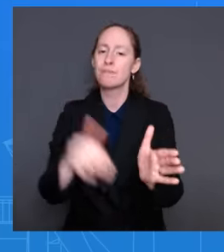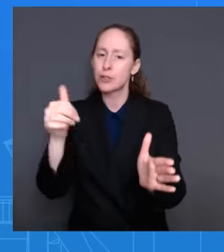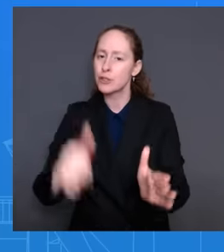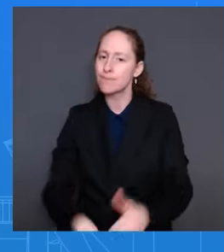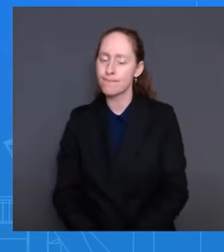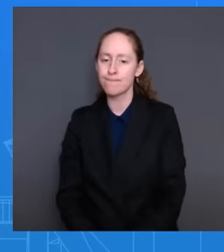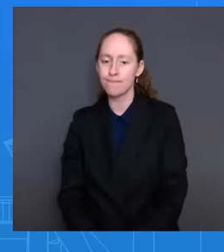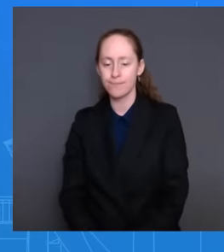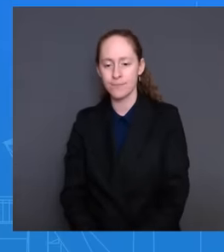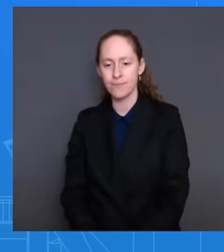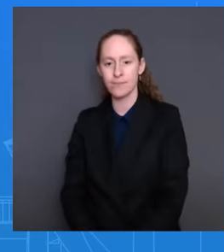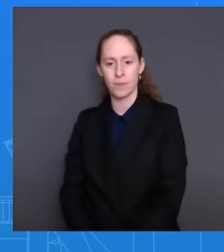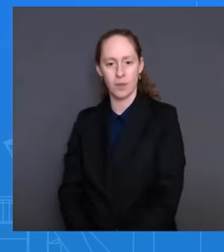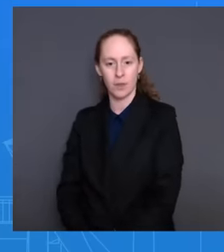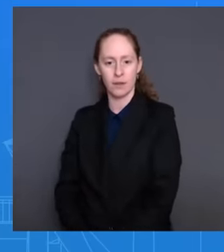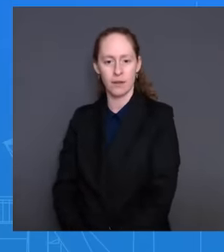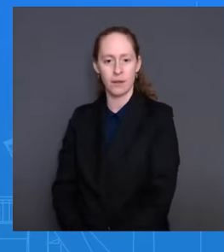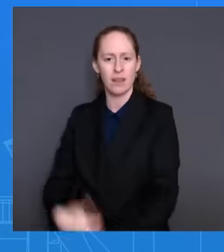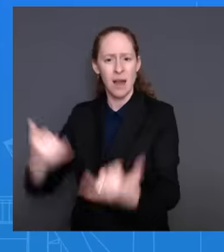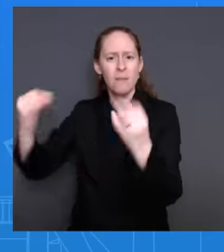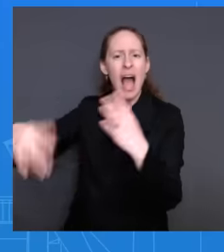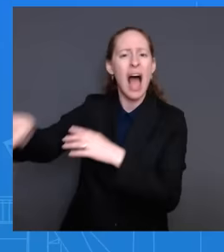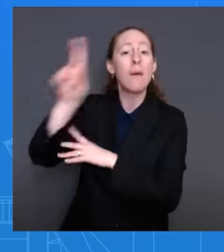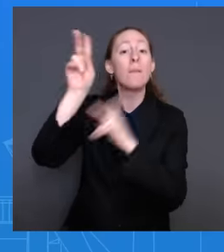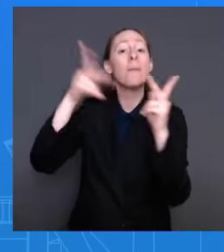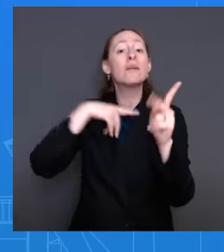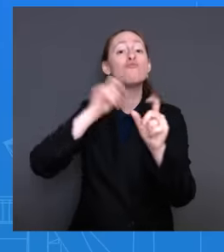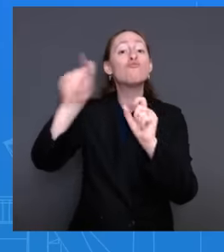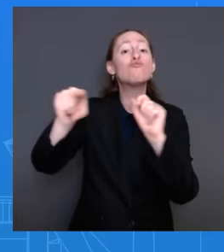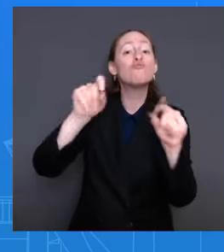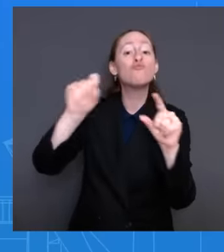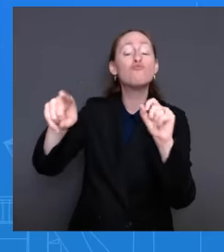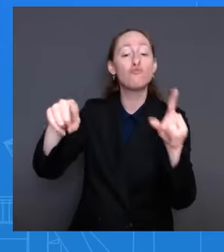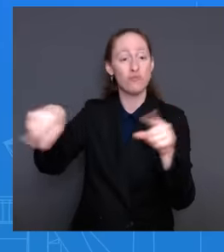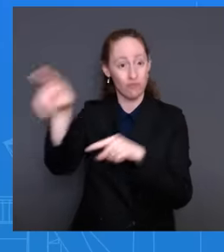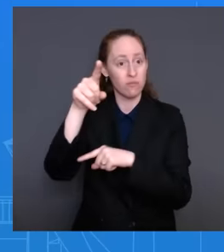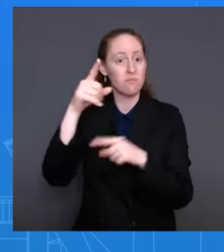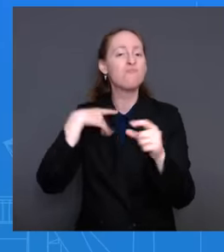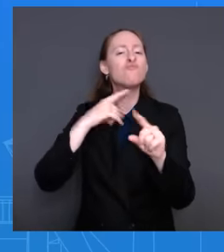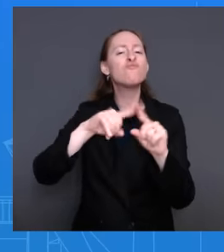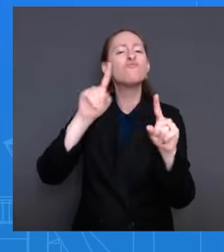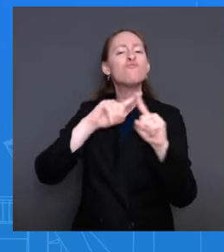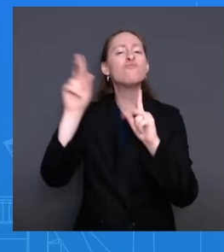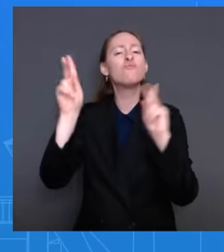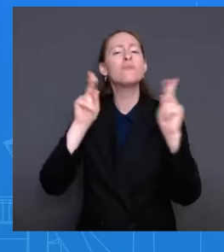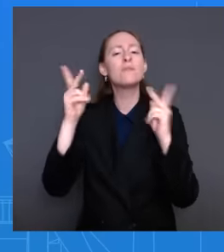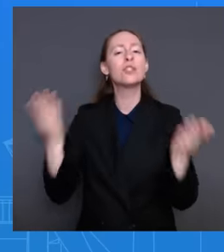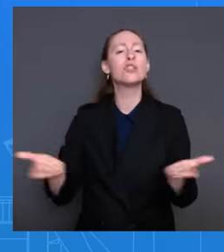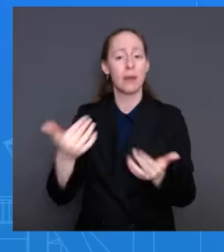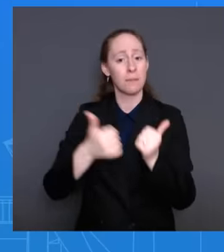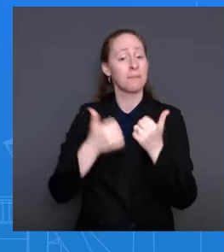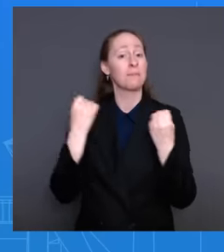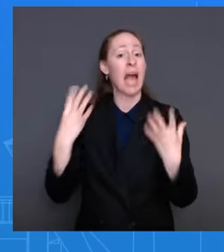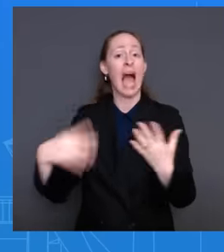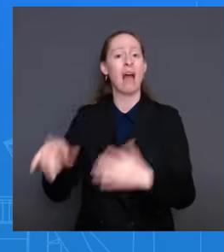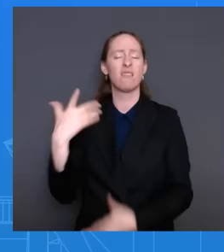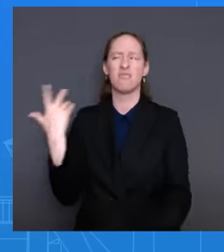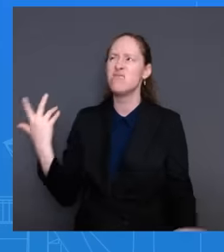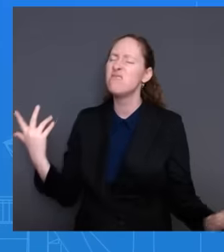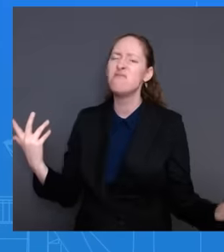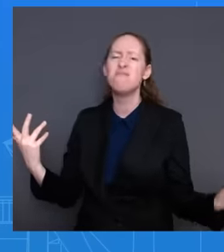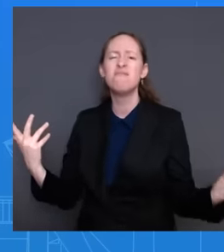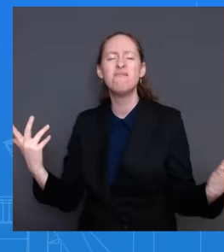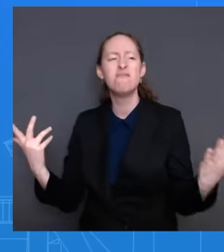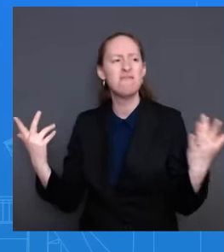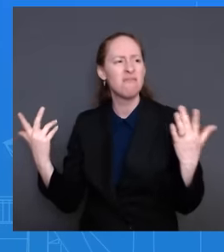concern is rising prices, which I think part of that stems from the prolonged period that we've been in. And